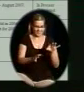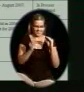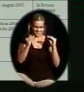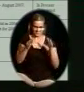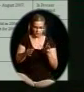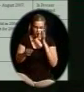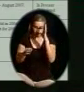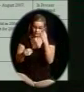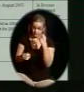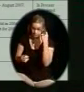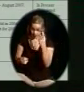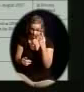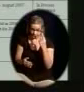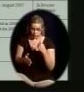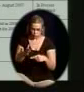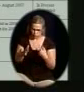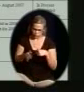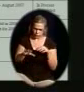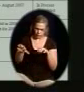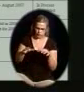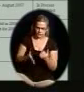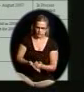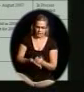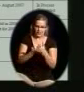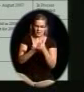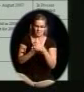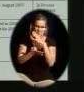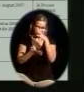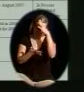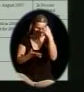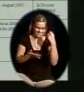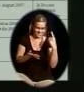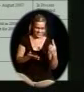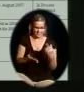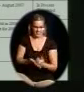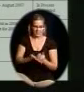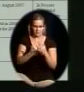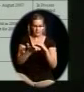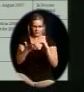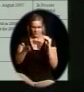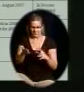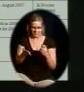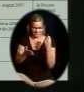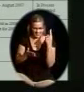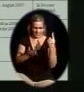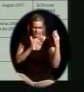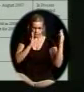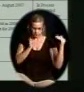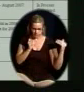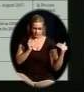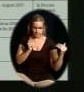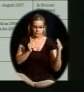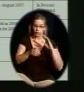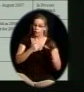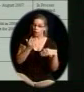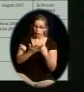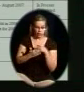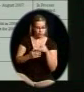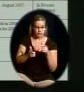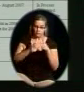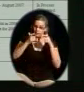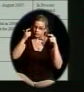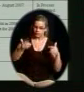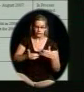understand the program, what are we doing to help our parents understand and our students understand the expectations? So all of these are